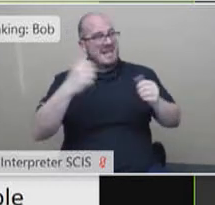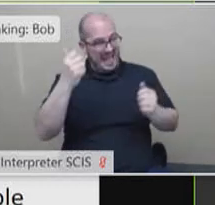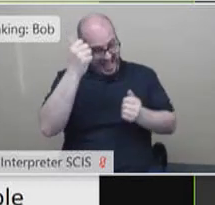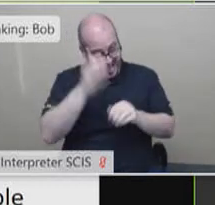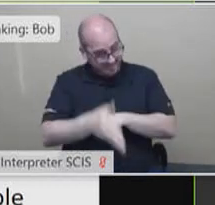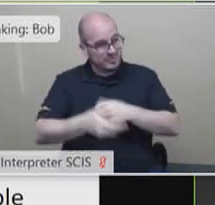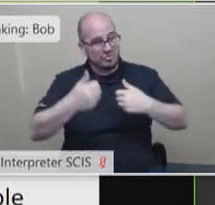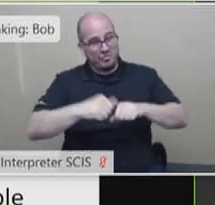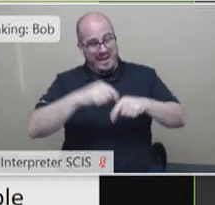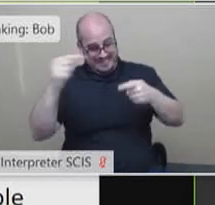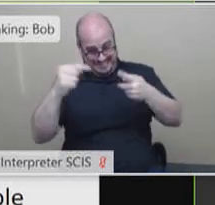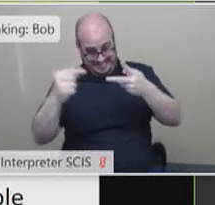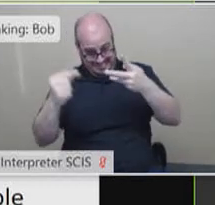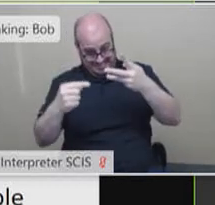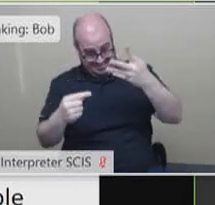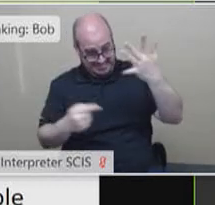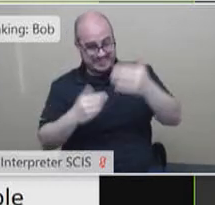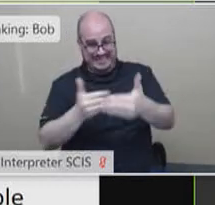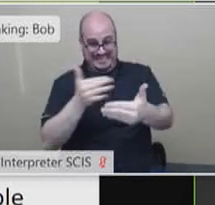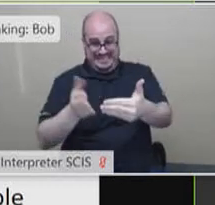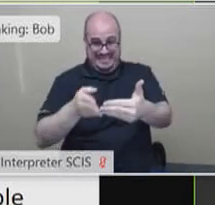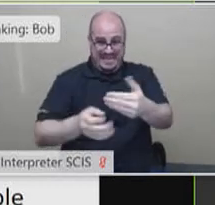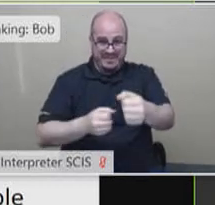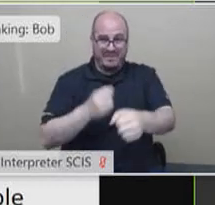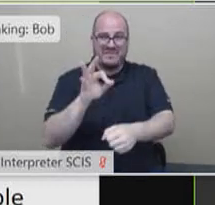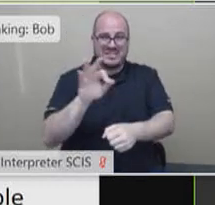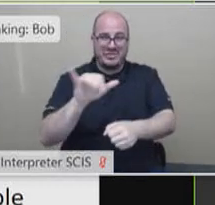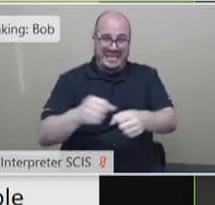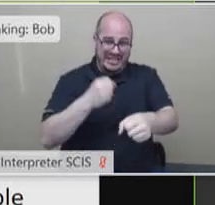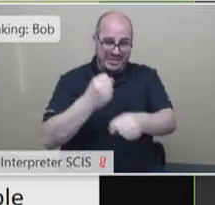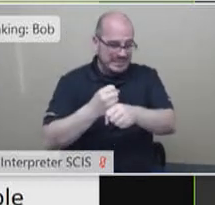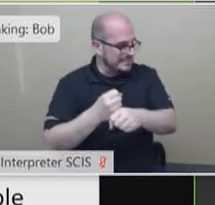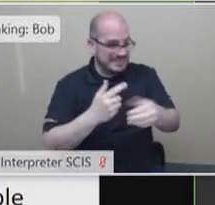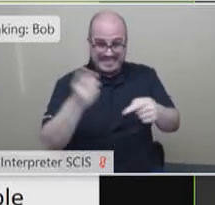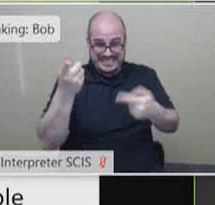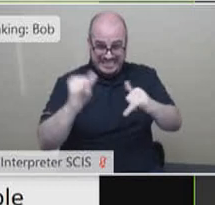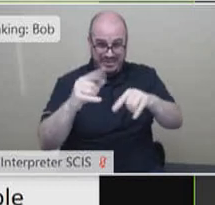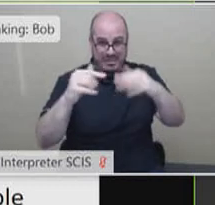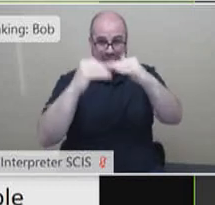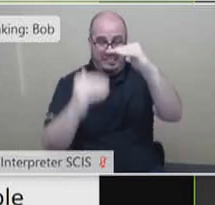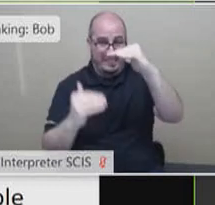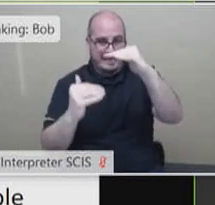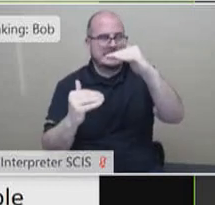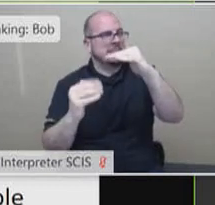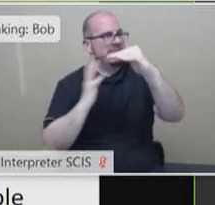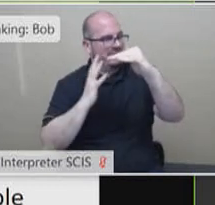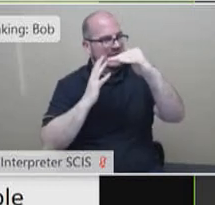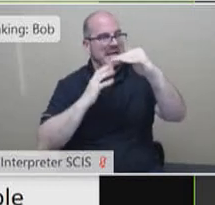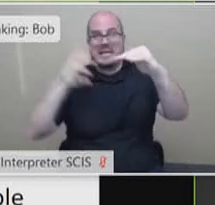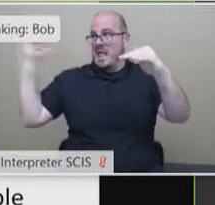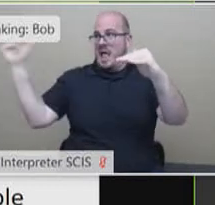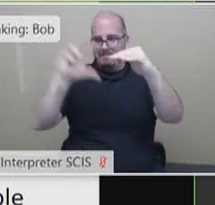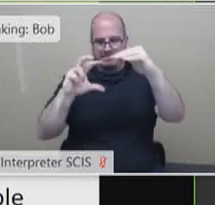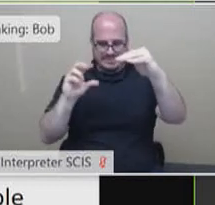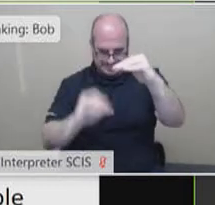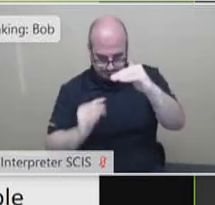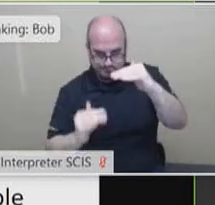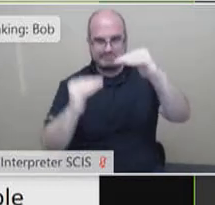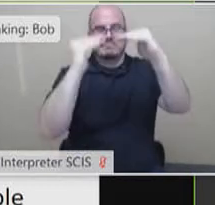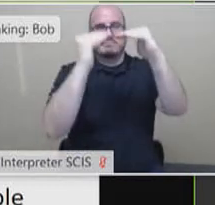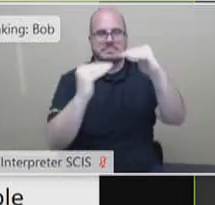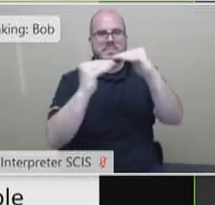the end of the year, if we still can't rectify the general fund and bring it to balance, that we can dip into the fund to balance the